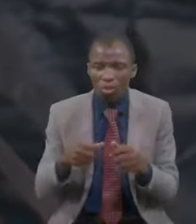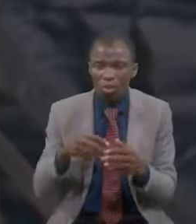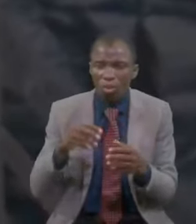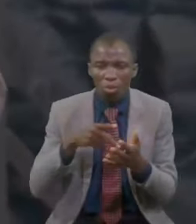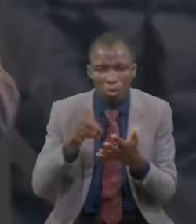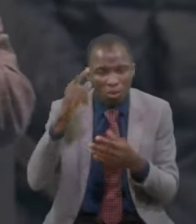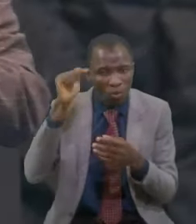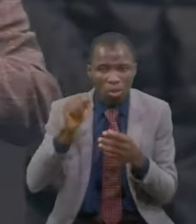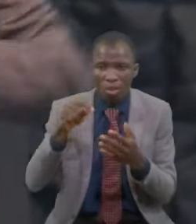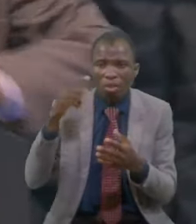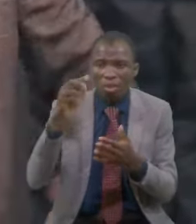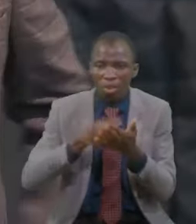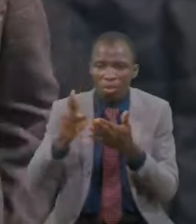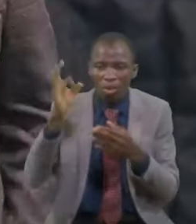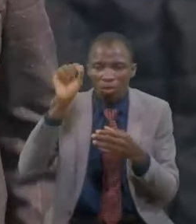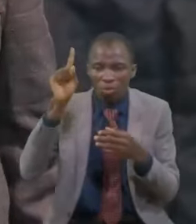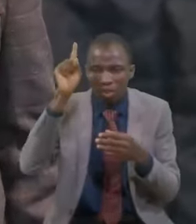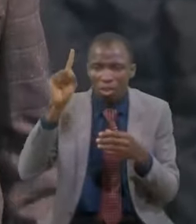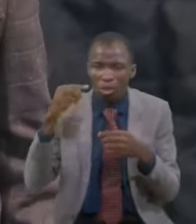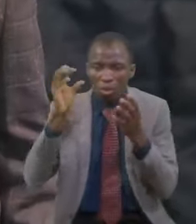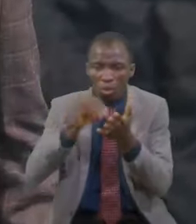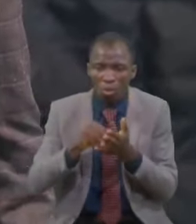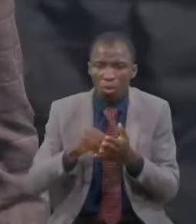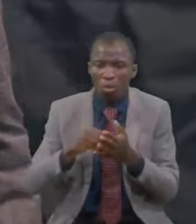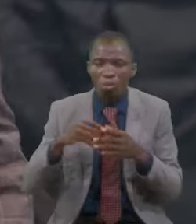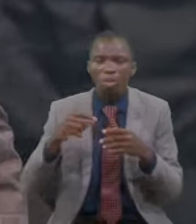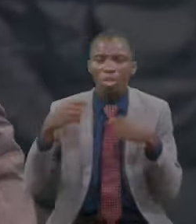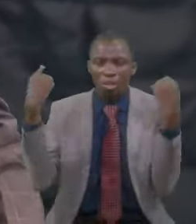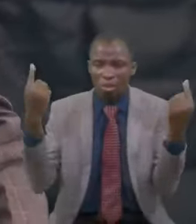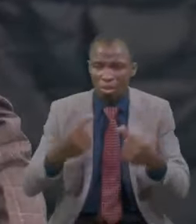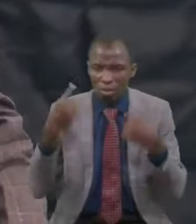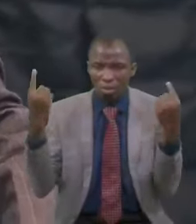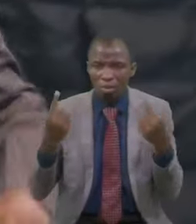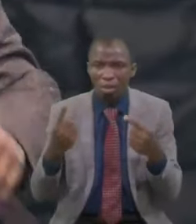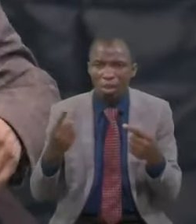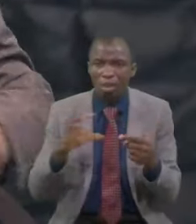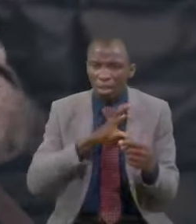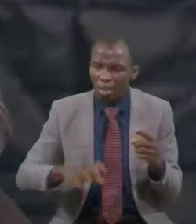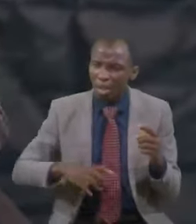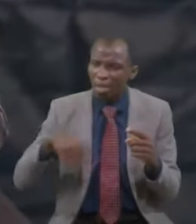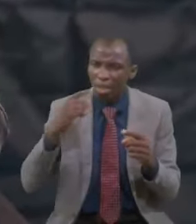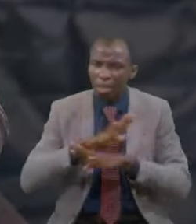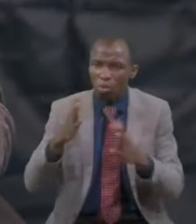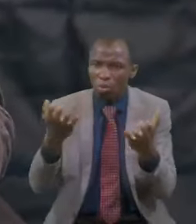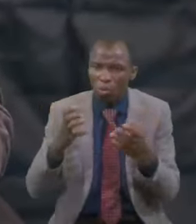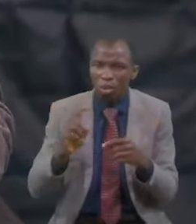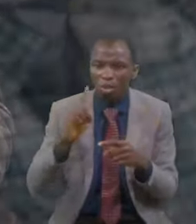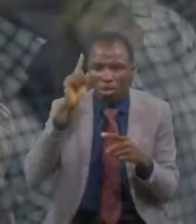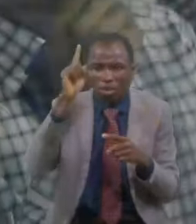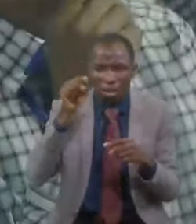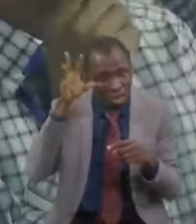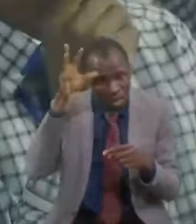transgression. But Christ said, I don't want him to bear that